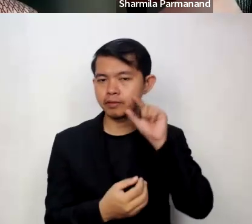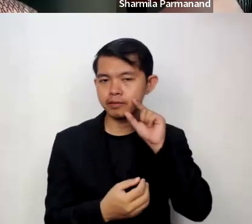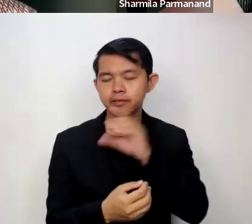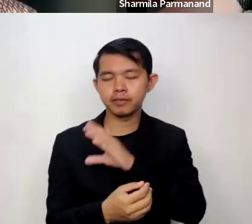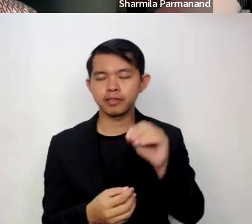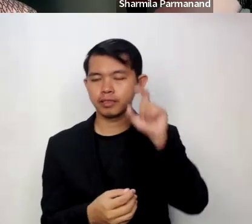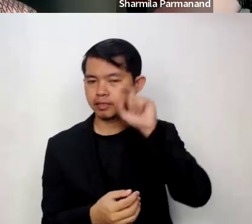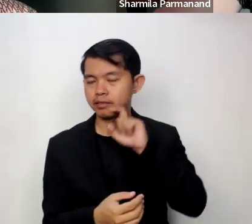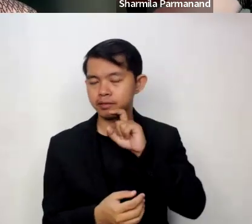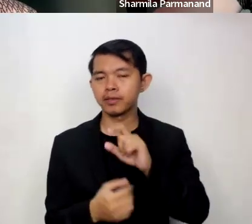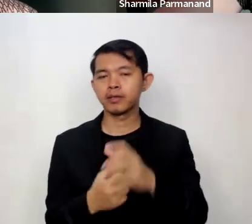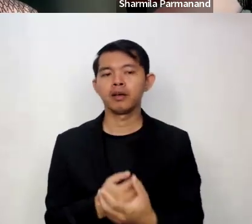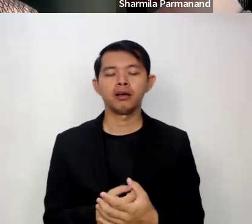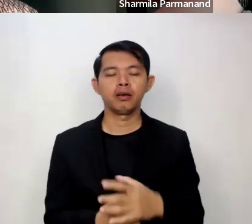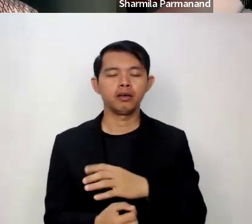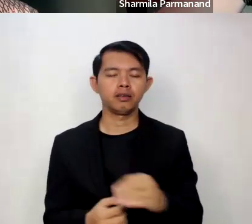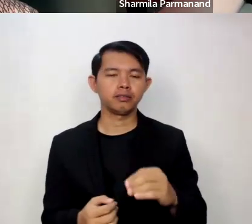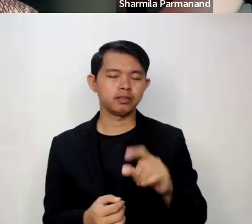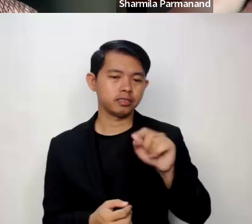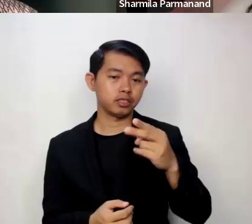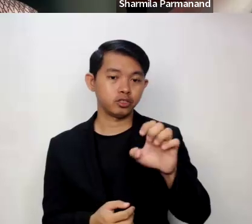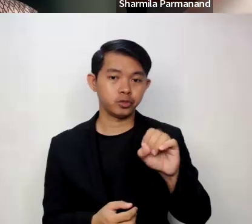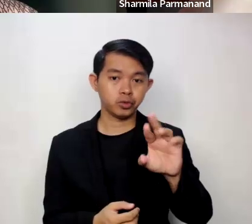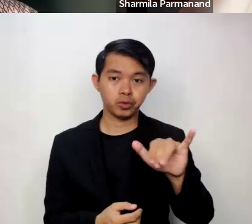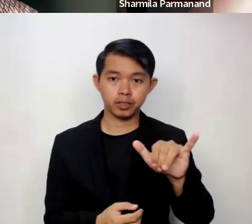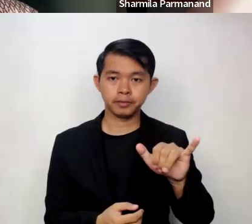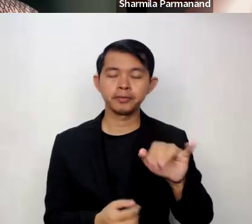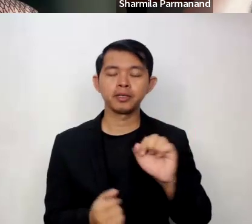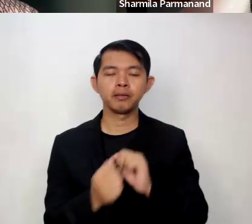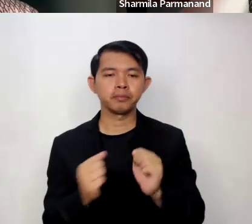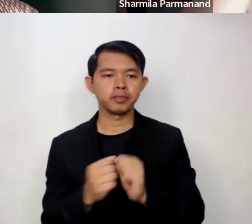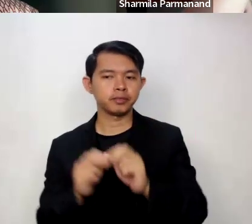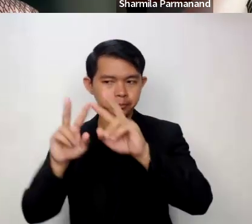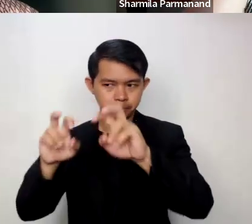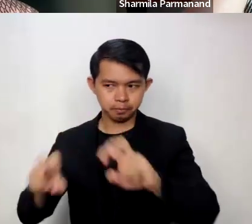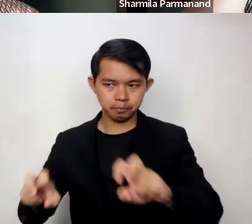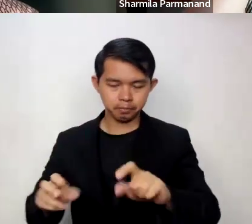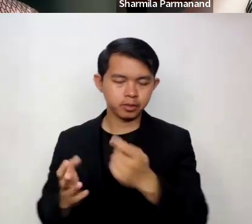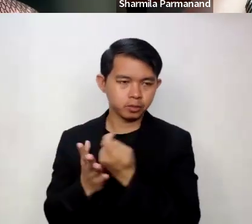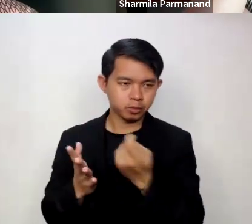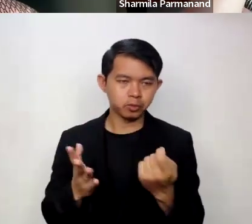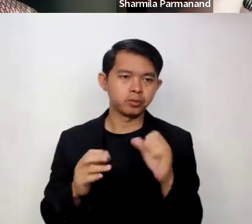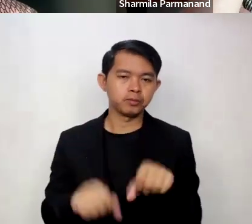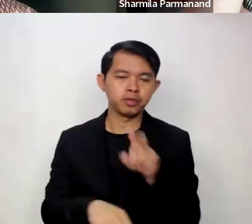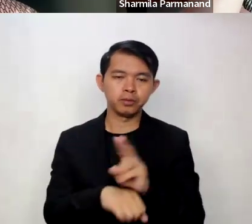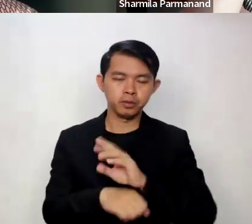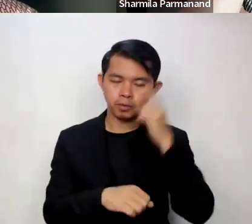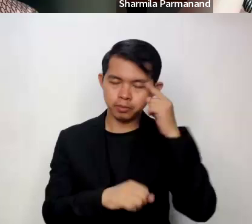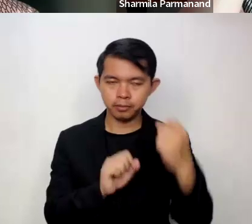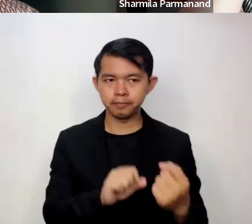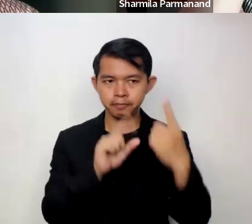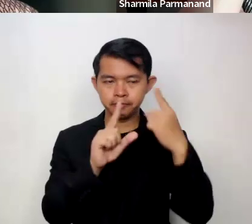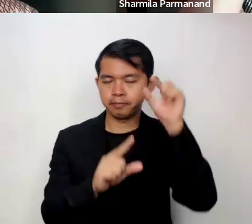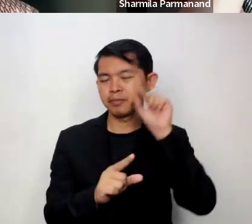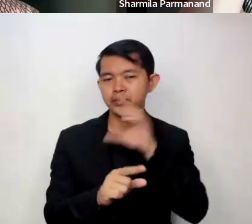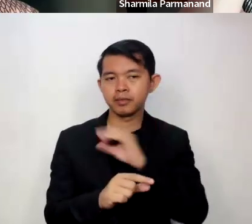sexuality. Or theoretical, ibig sabihin we study methods and tools that we can use to understand gender and sexuality.